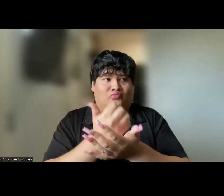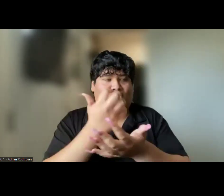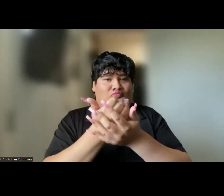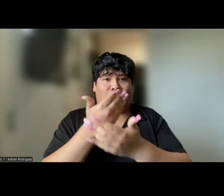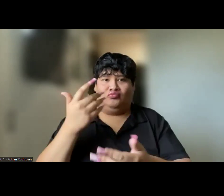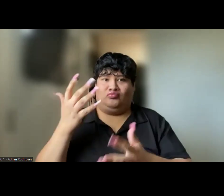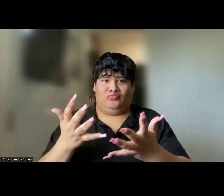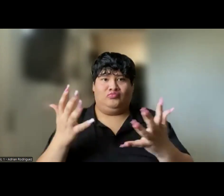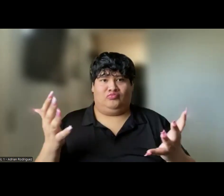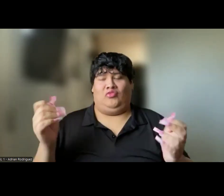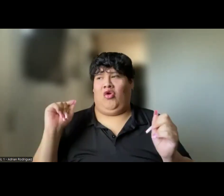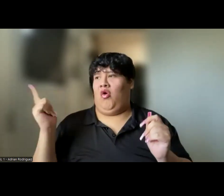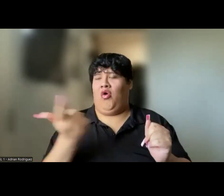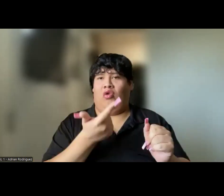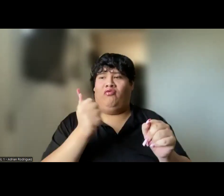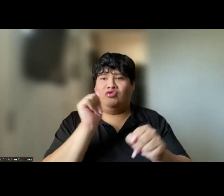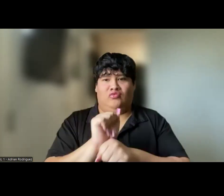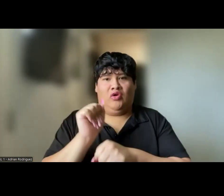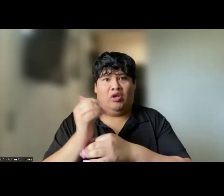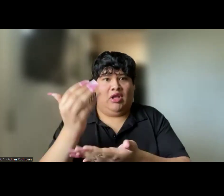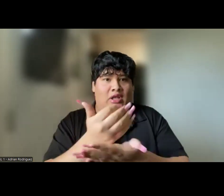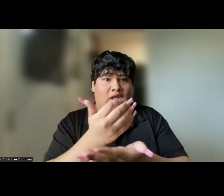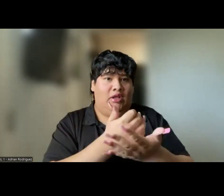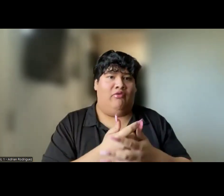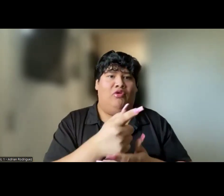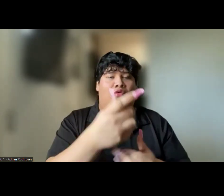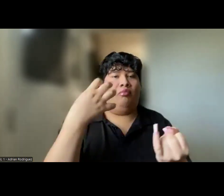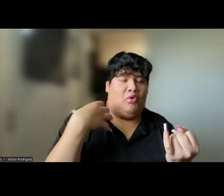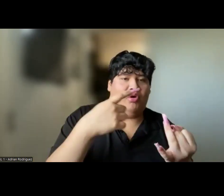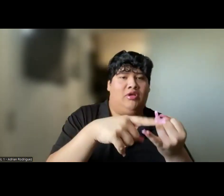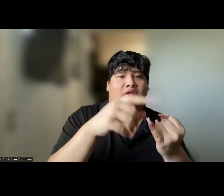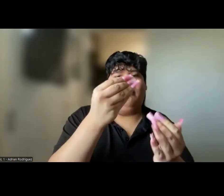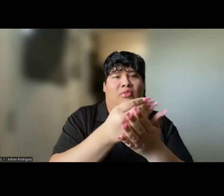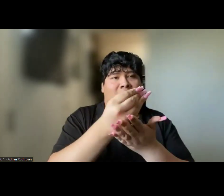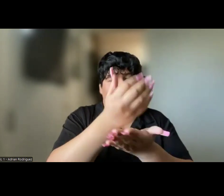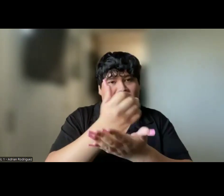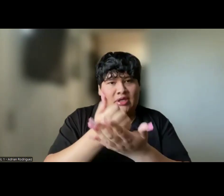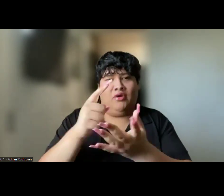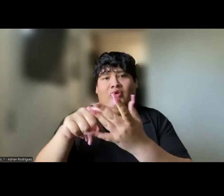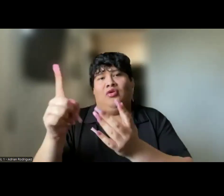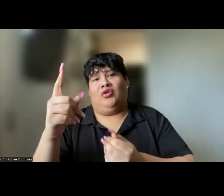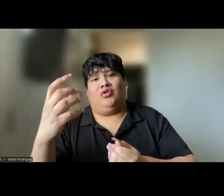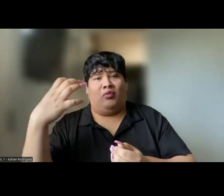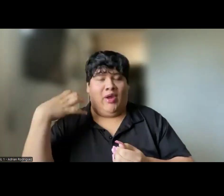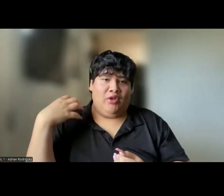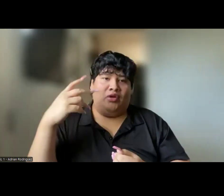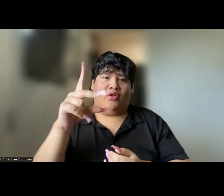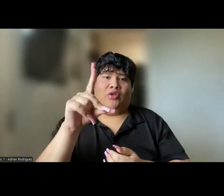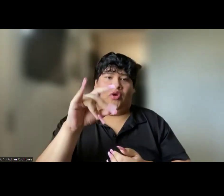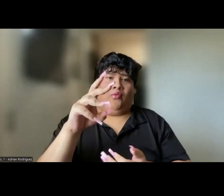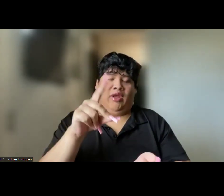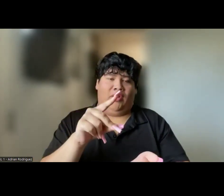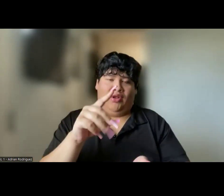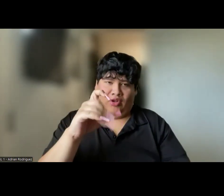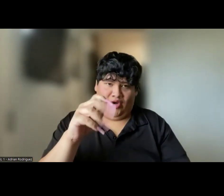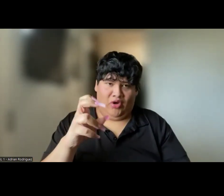all done collectively, I think, and again, the secretary and director can talk about this some more at some other point, necessarily, but this has been a model for how